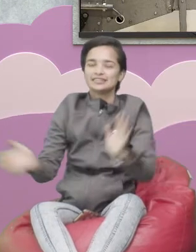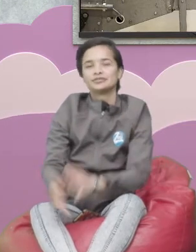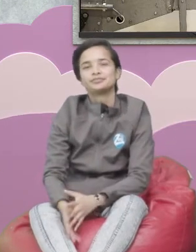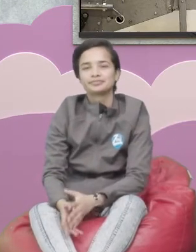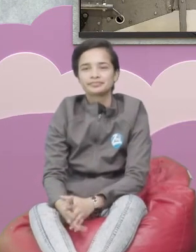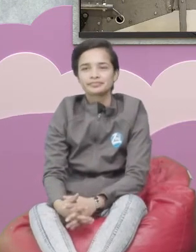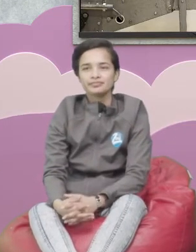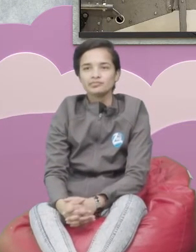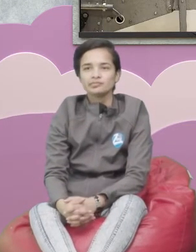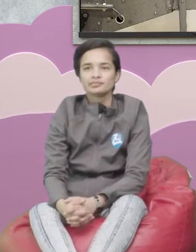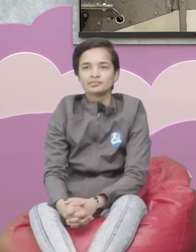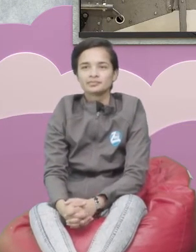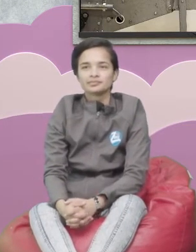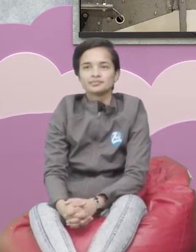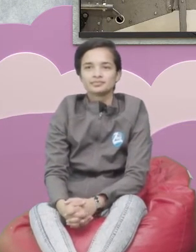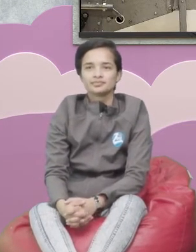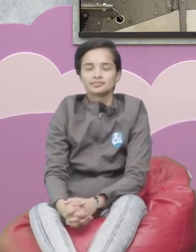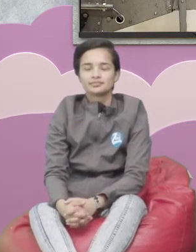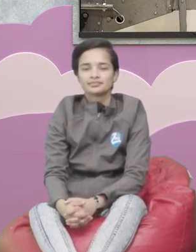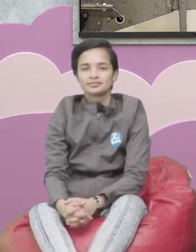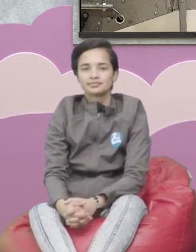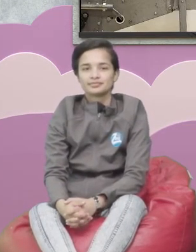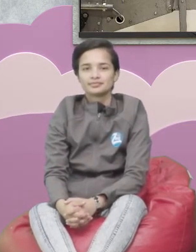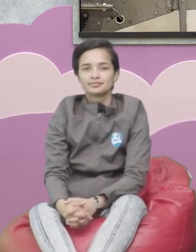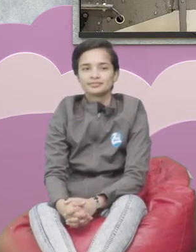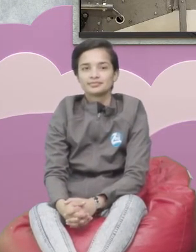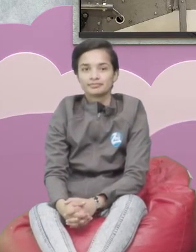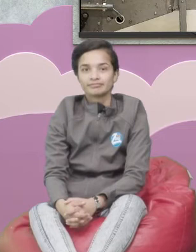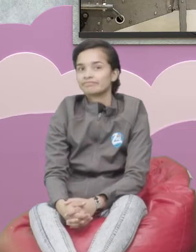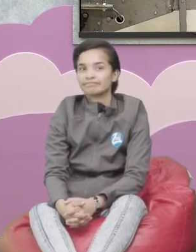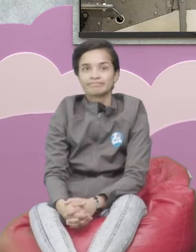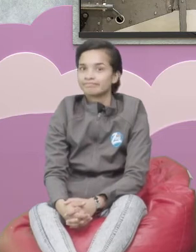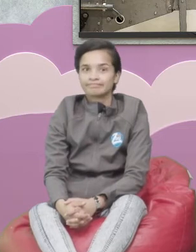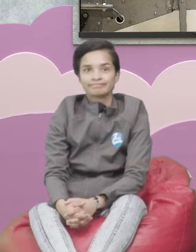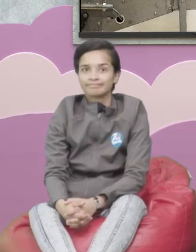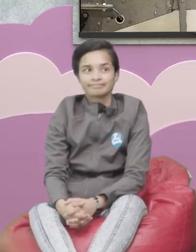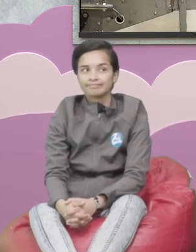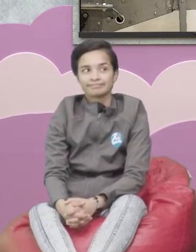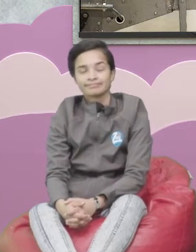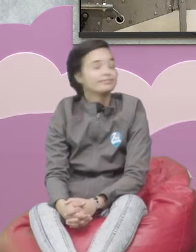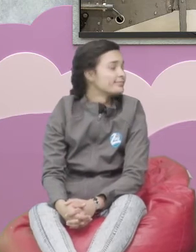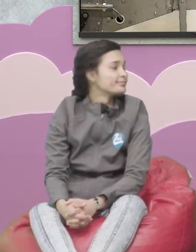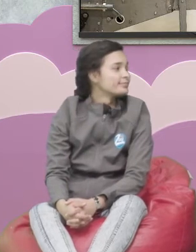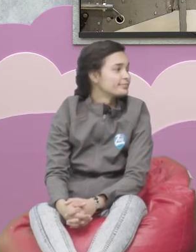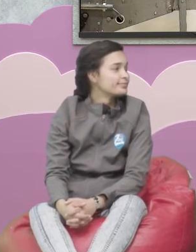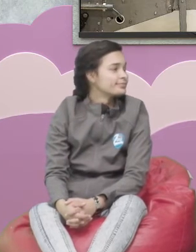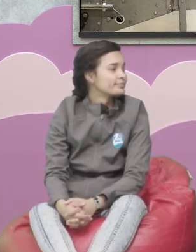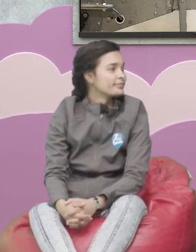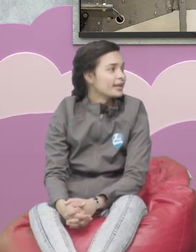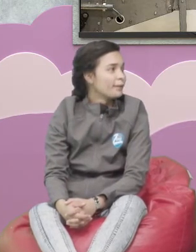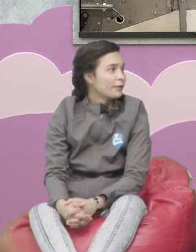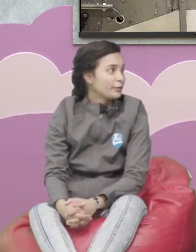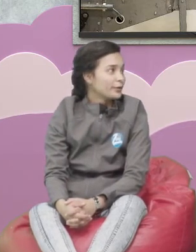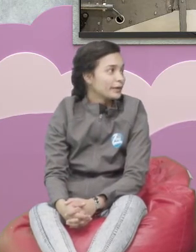So friends, now it's time for us to have some fun. Conscious be Zoe and Saki. So Jeannie, for our active activity today, do you know what we're